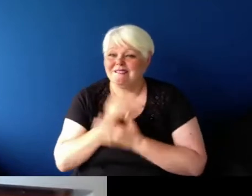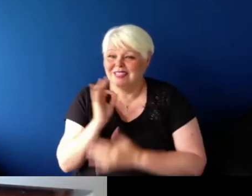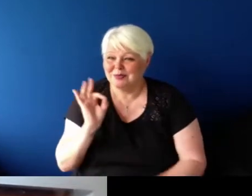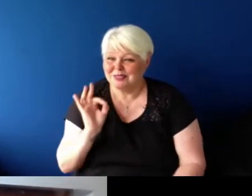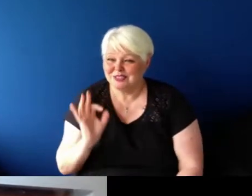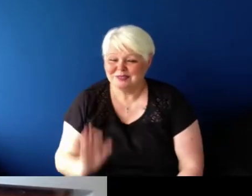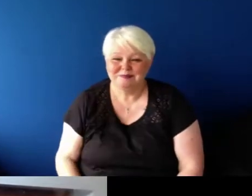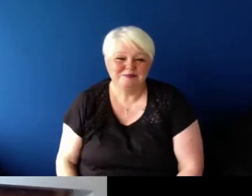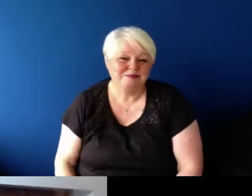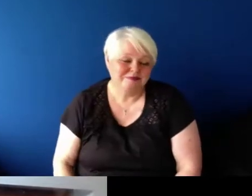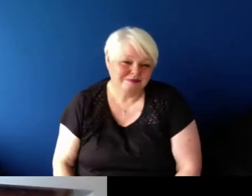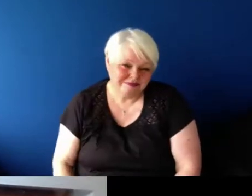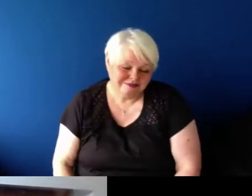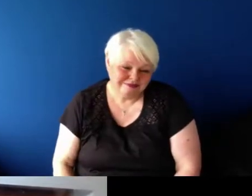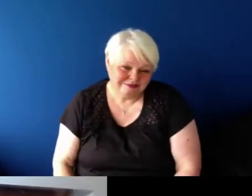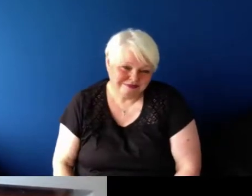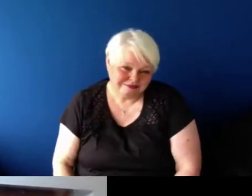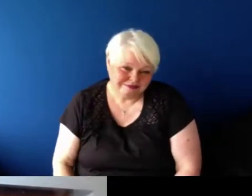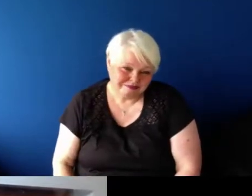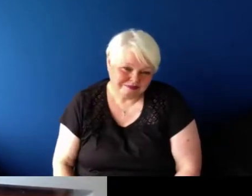before.